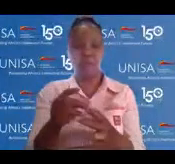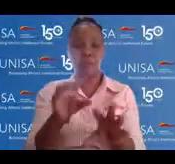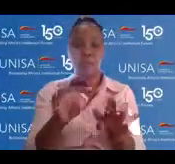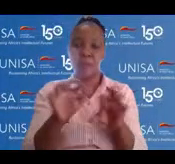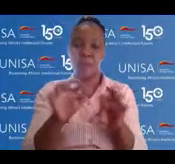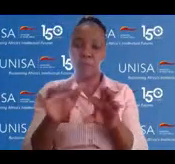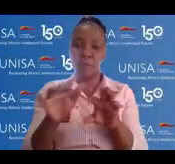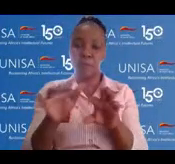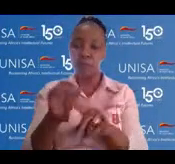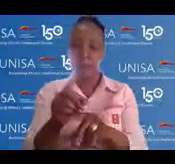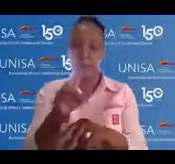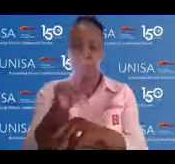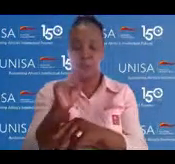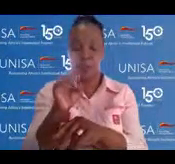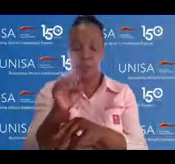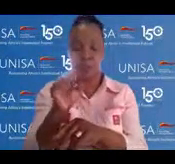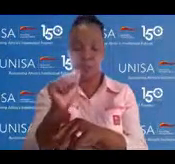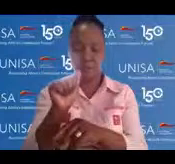UNISA,